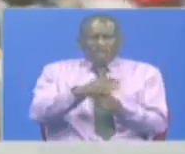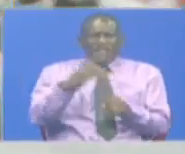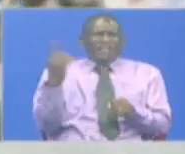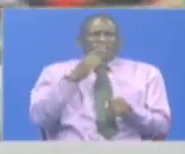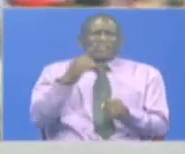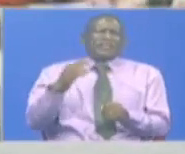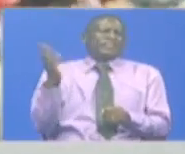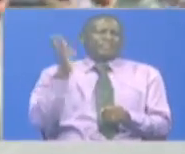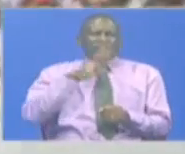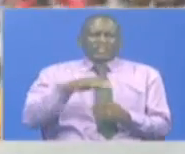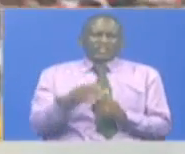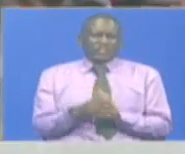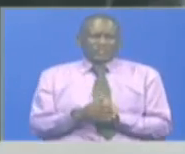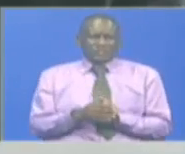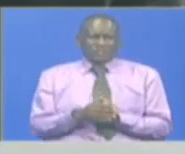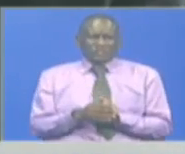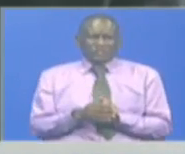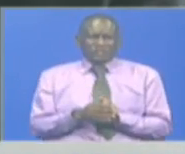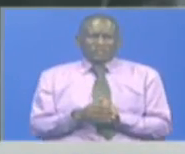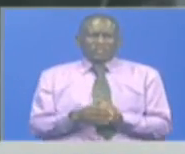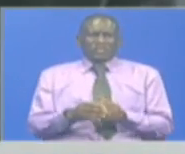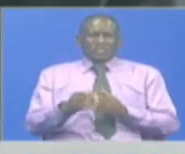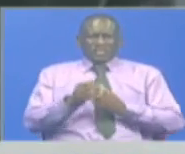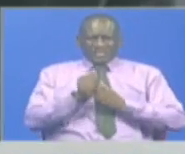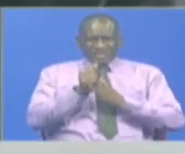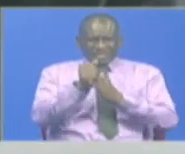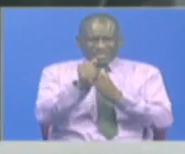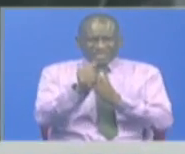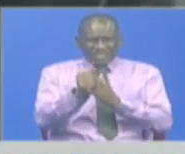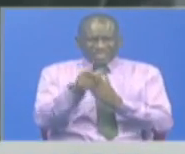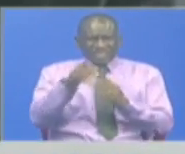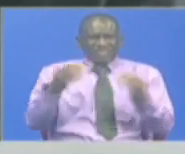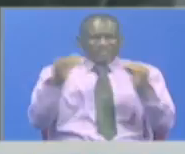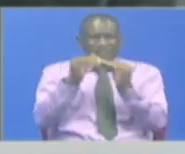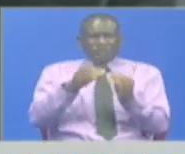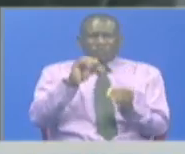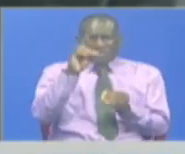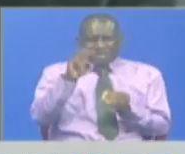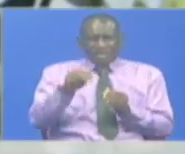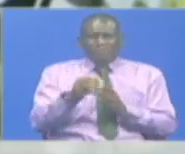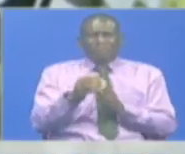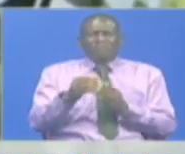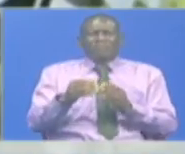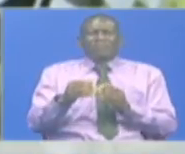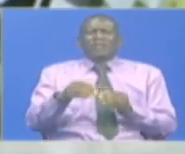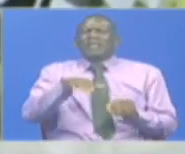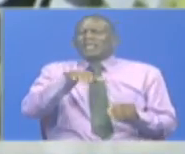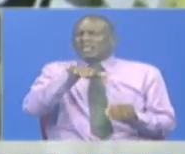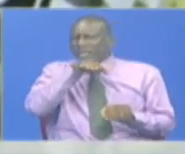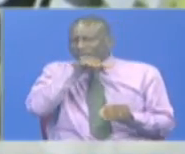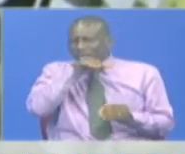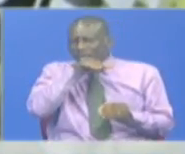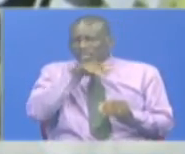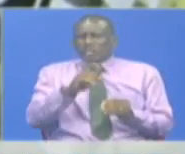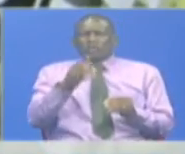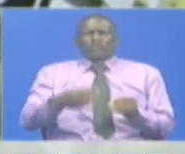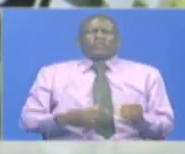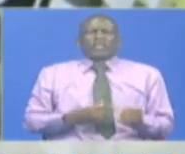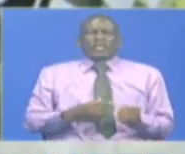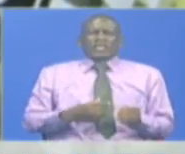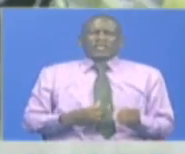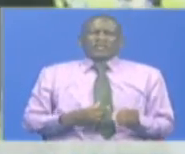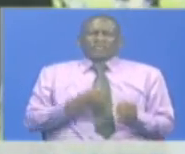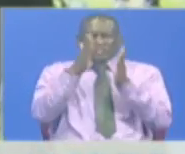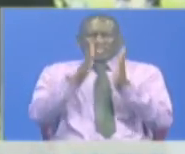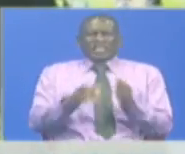down. The lead player in the rallies, ODM leader Raila Odinga, who was among guests at the burial of Tekla